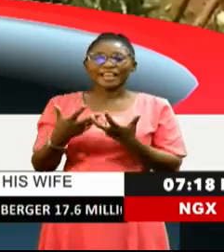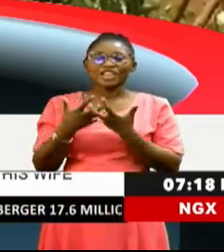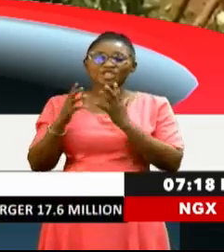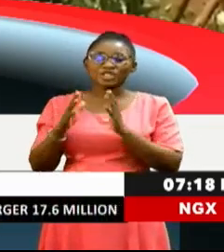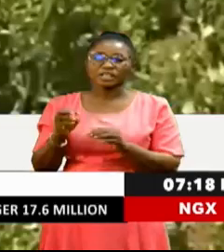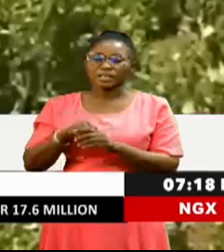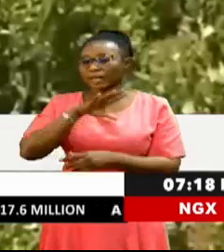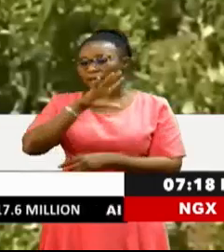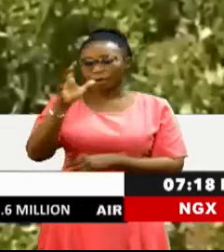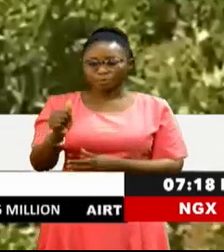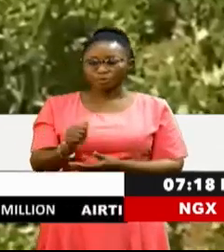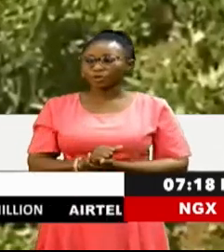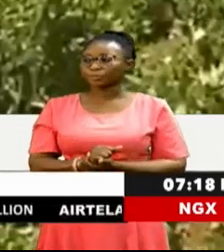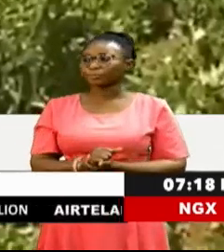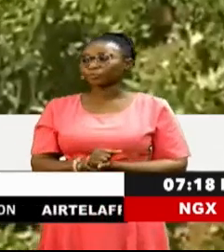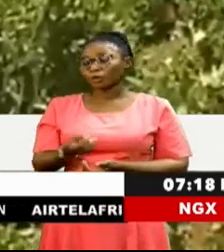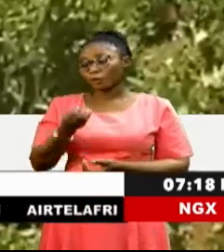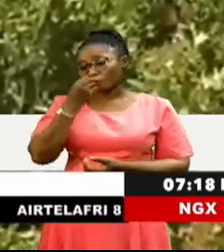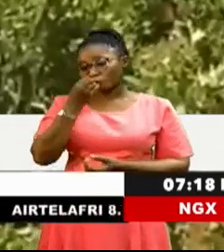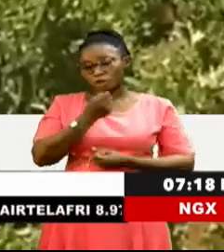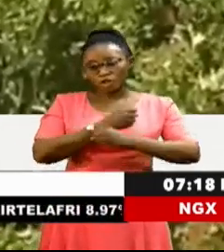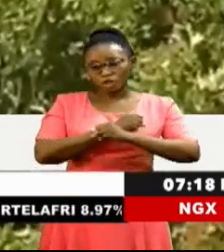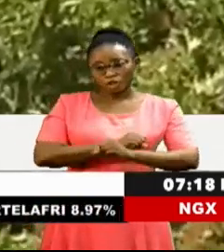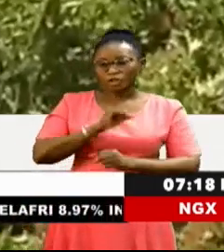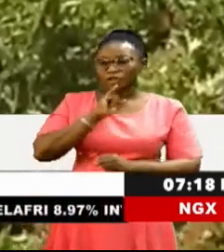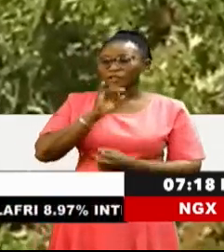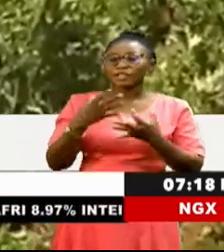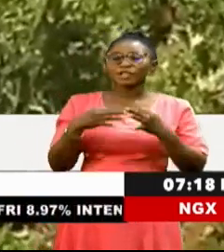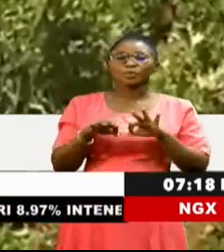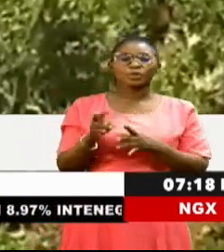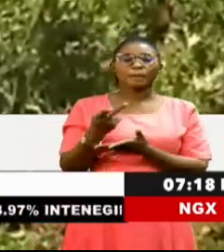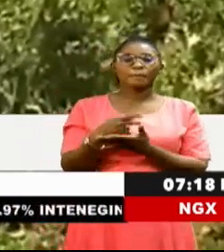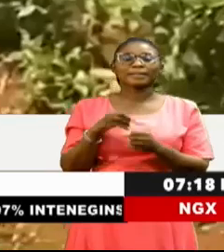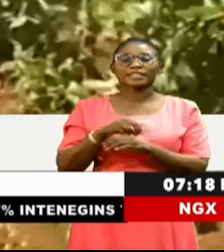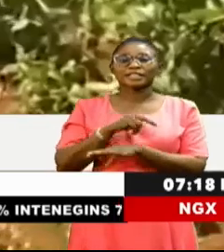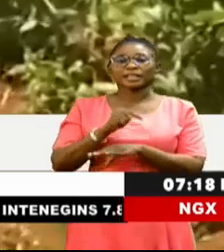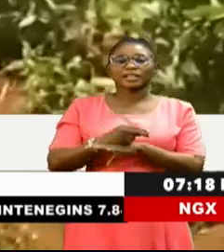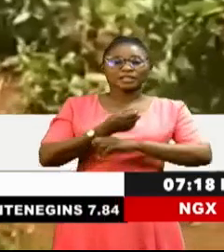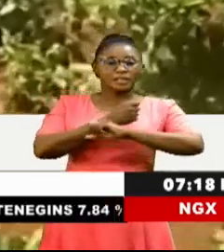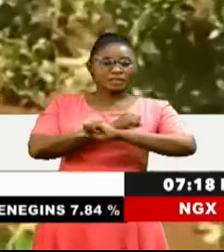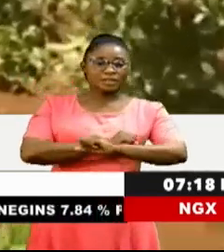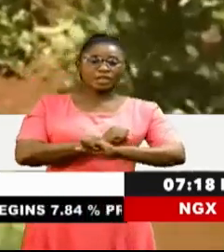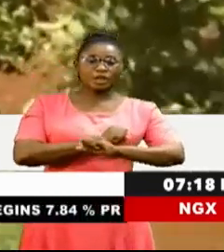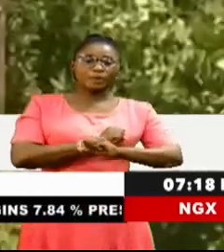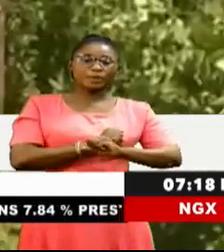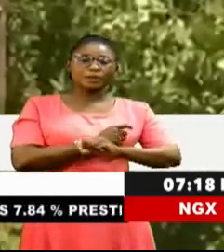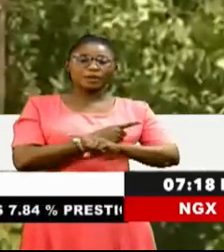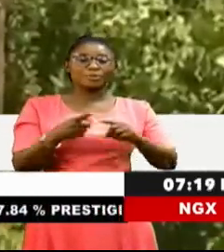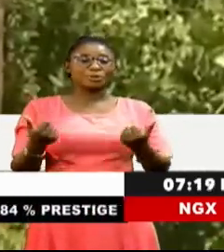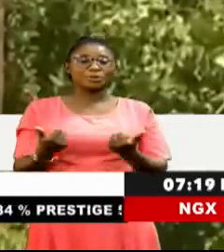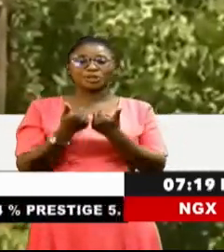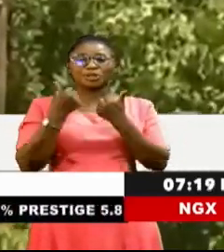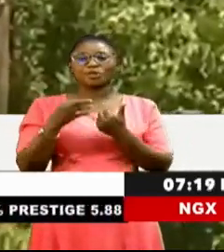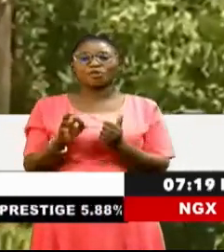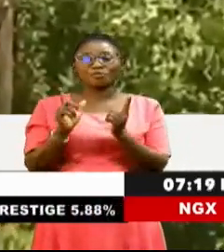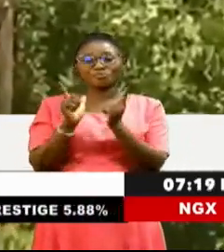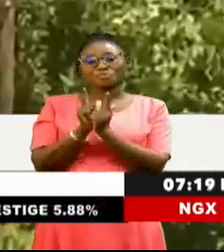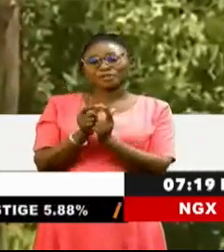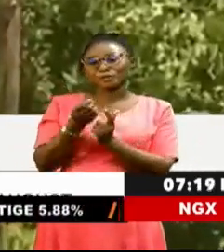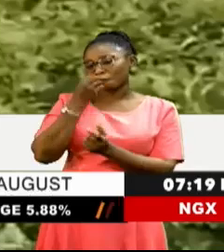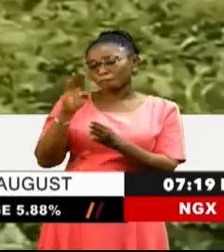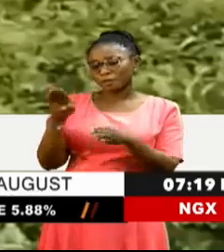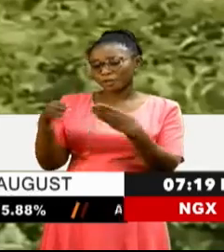Abuja. Food security is an important element in national security, but the challenges of meeting the food